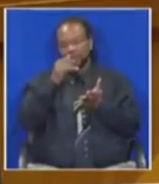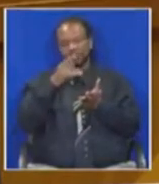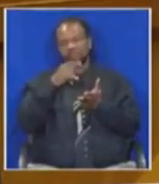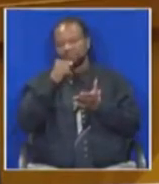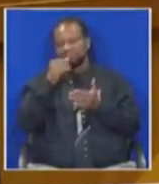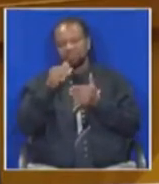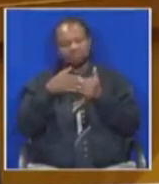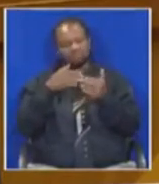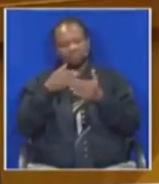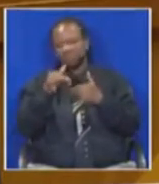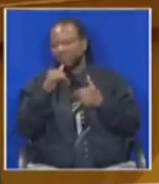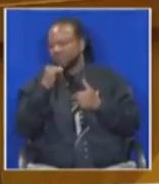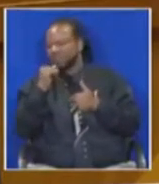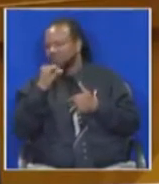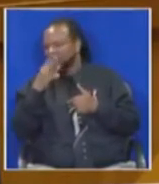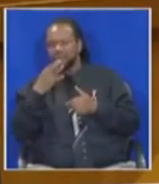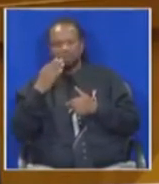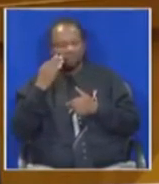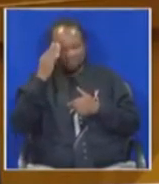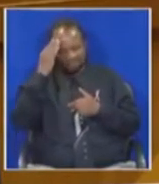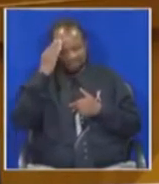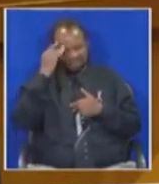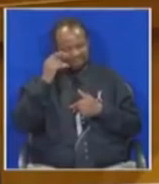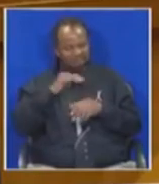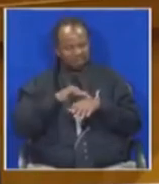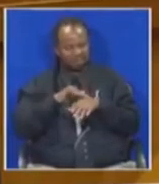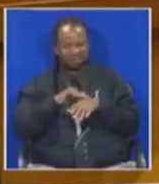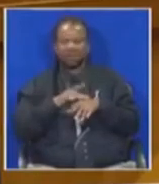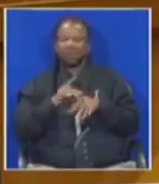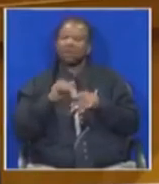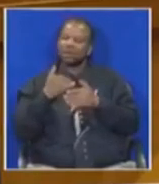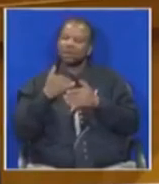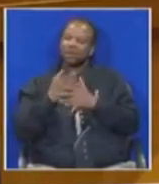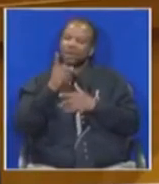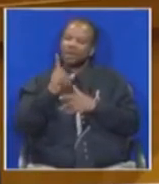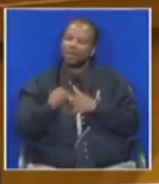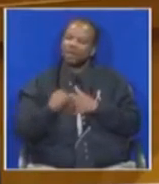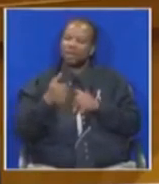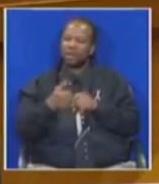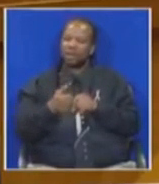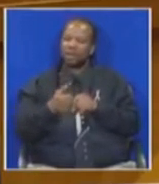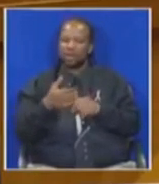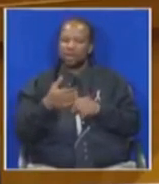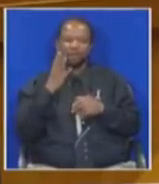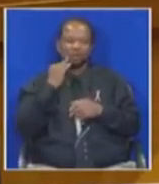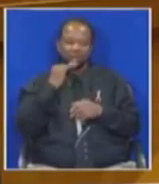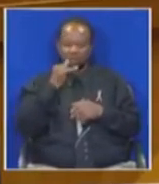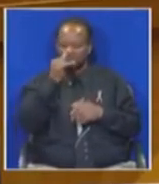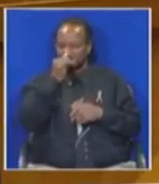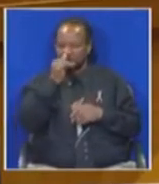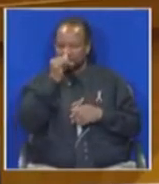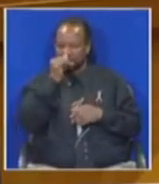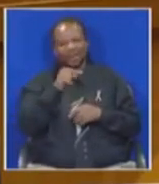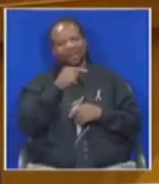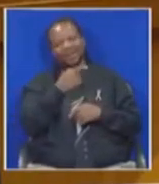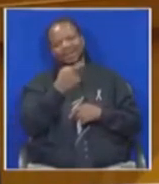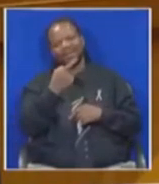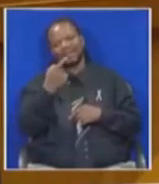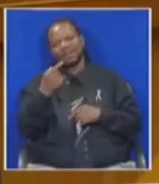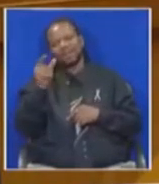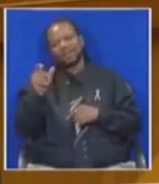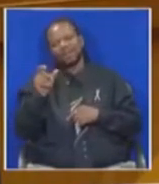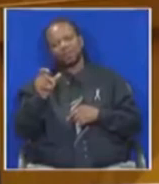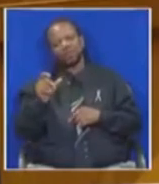of race or background, can become a target of violent crime. Every South African knows